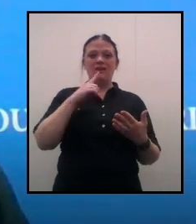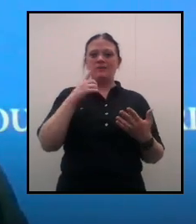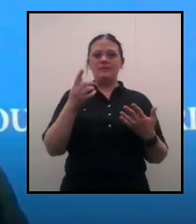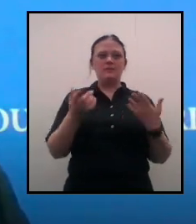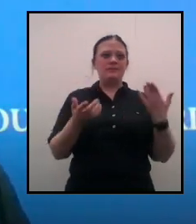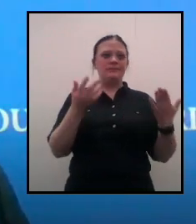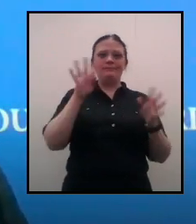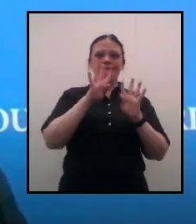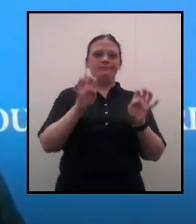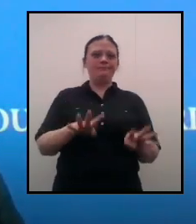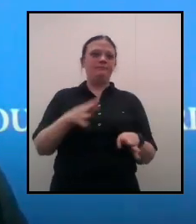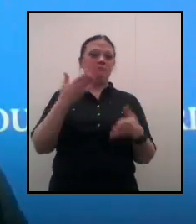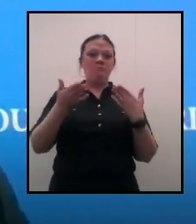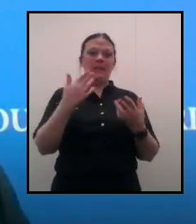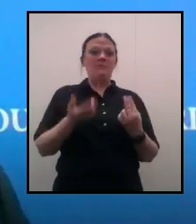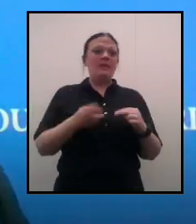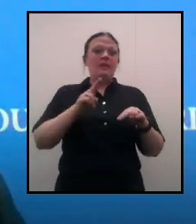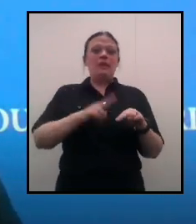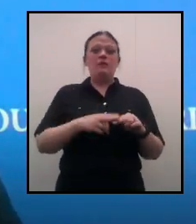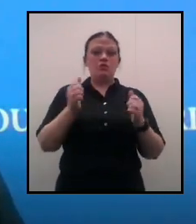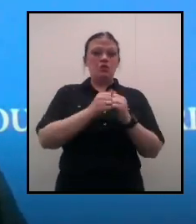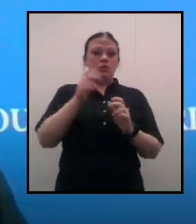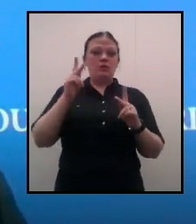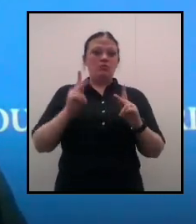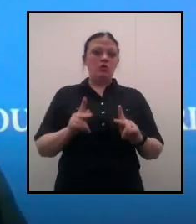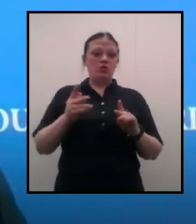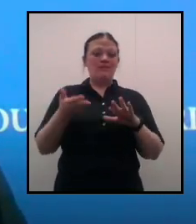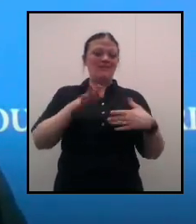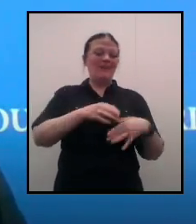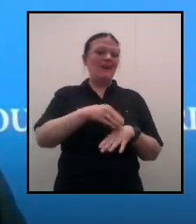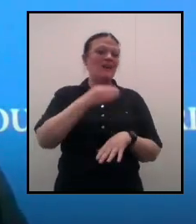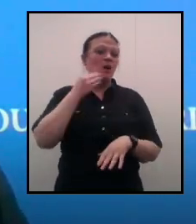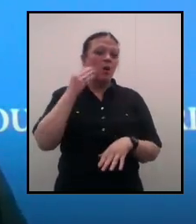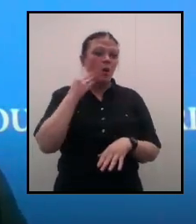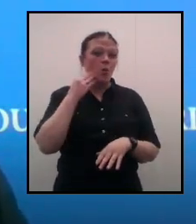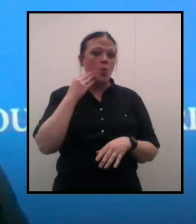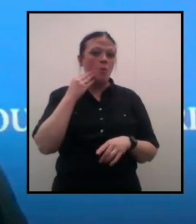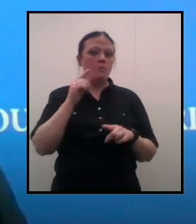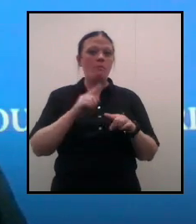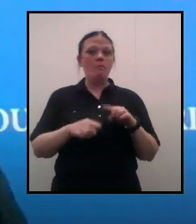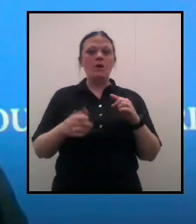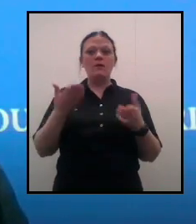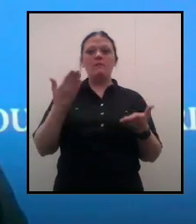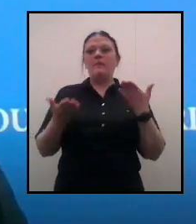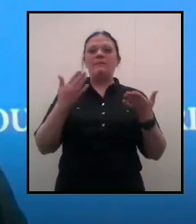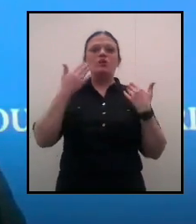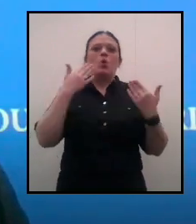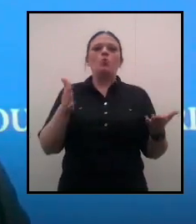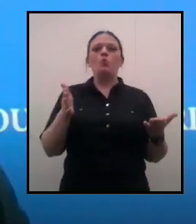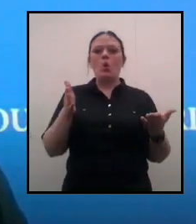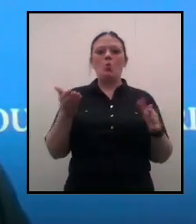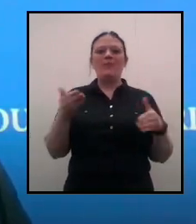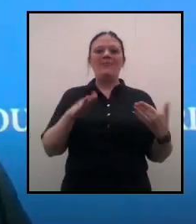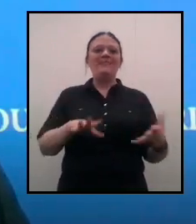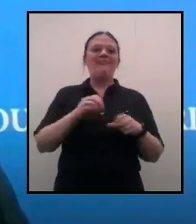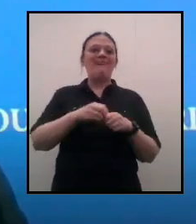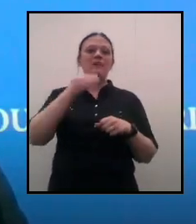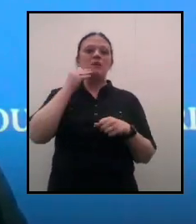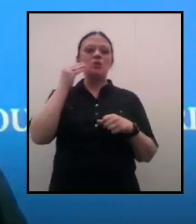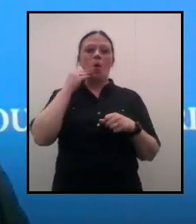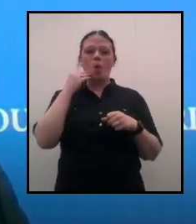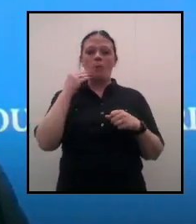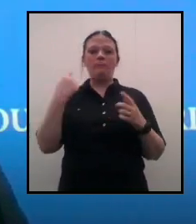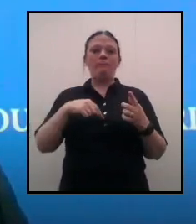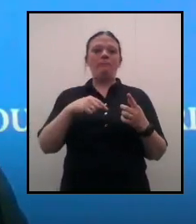to, there may have been an increase with regards to an individual who died in their home, but we may not know that they died in their home.